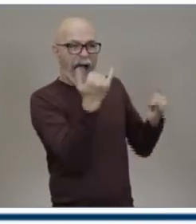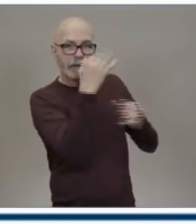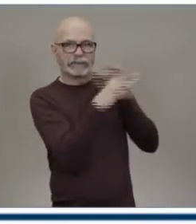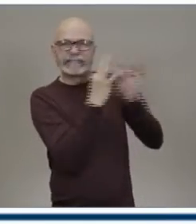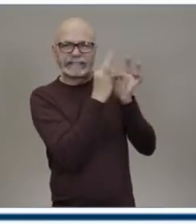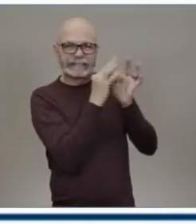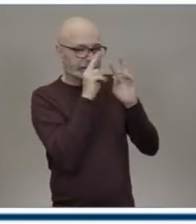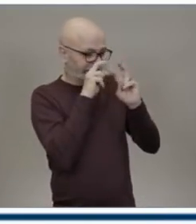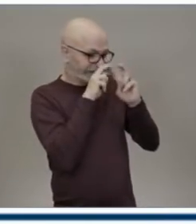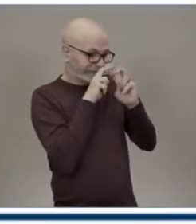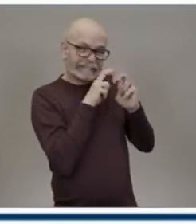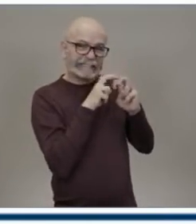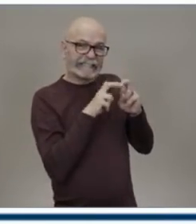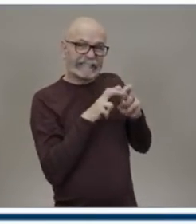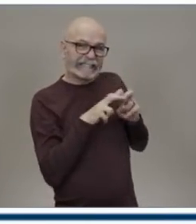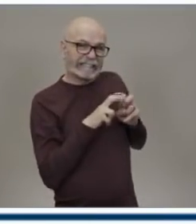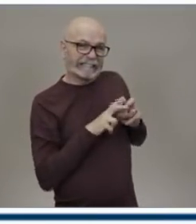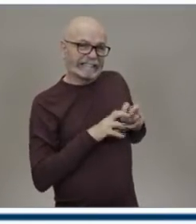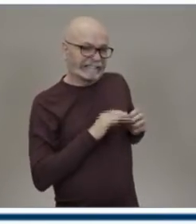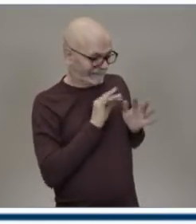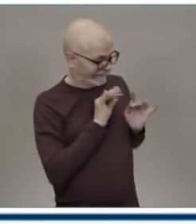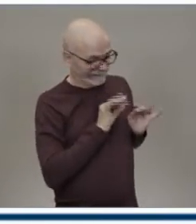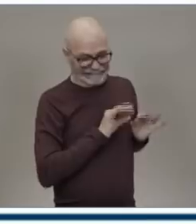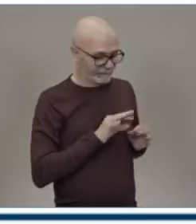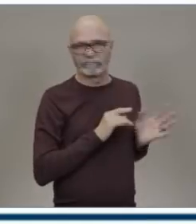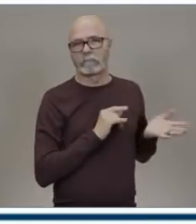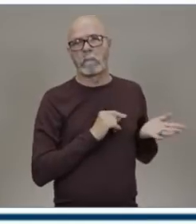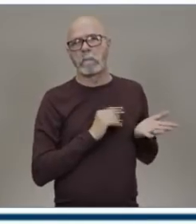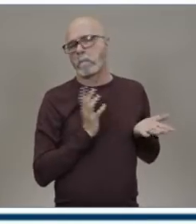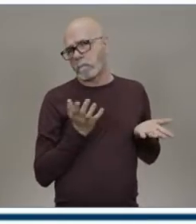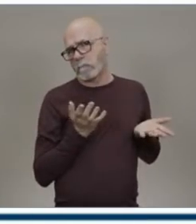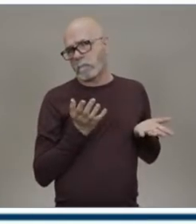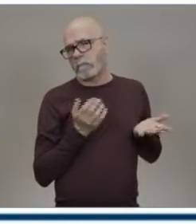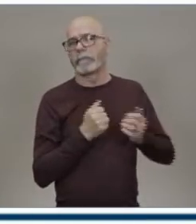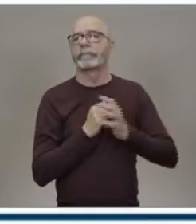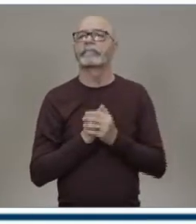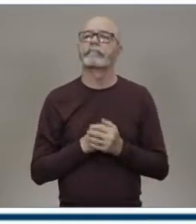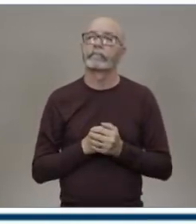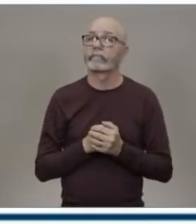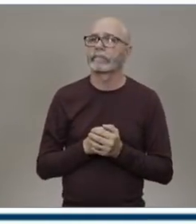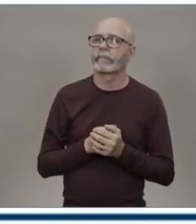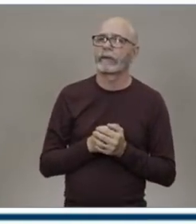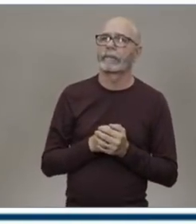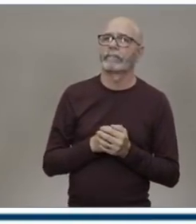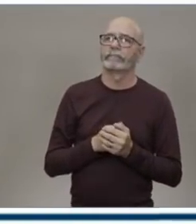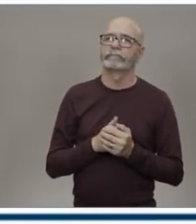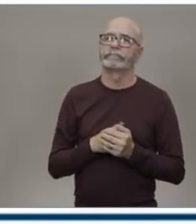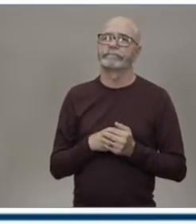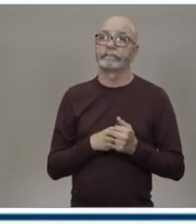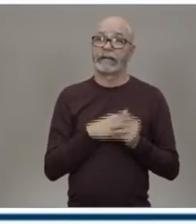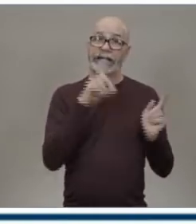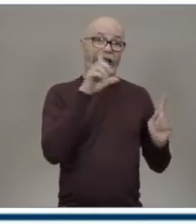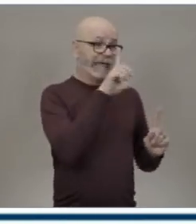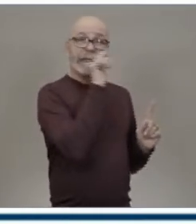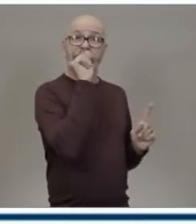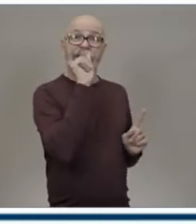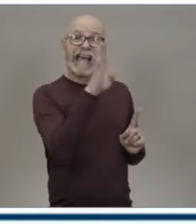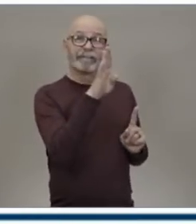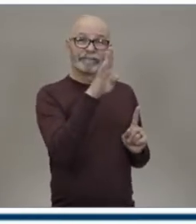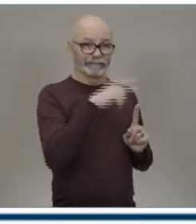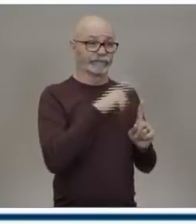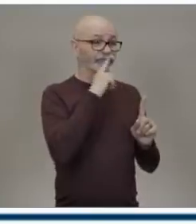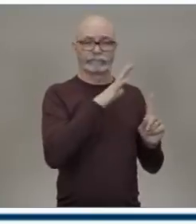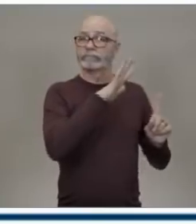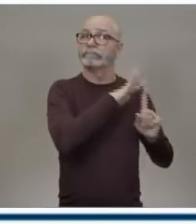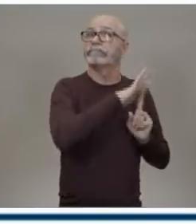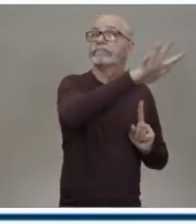of recognizing travel and getting the right testing done works. Looking back, the labs across the country are now looking back